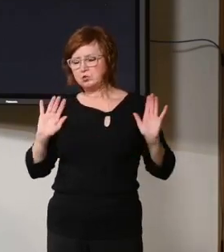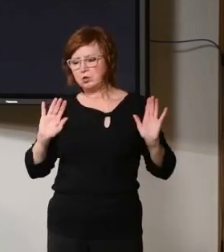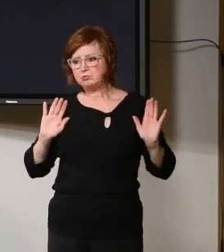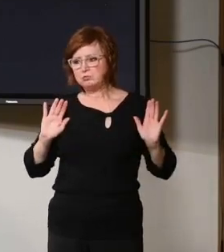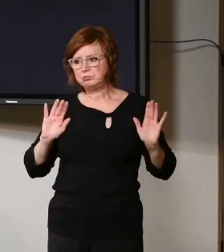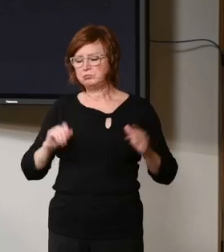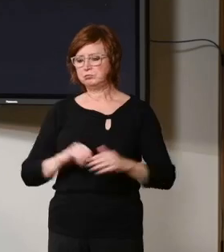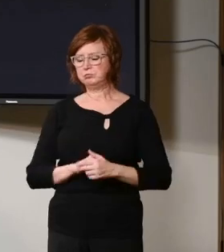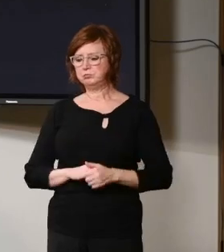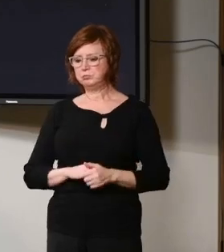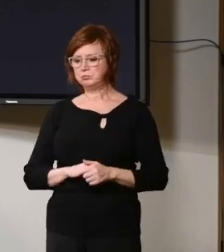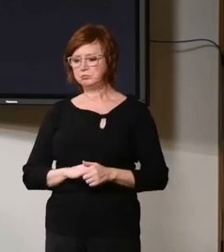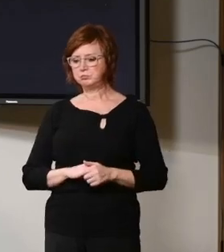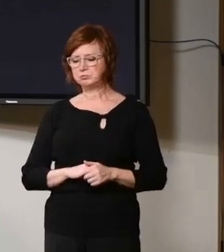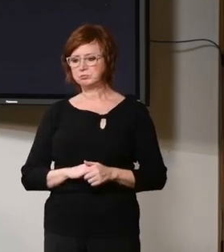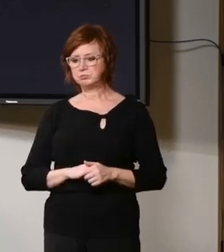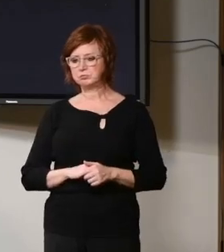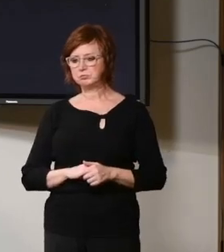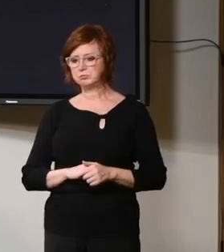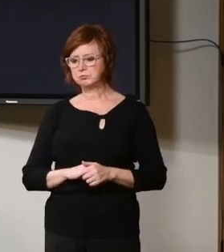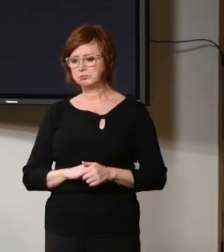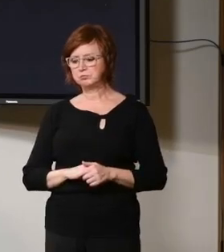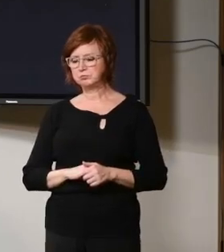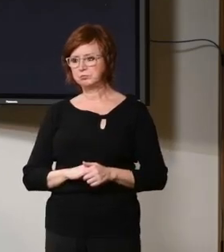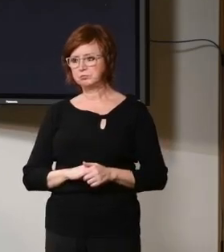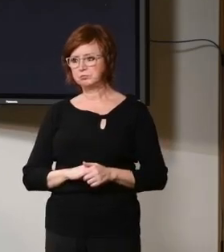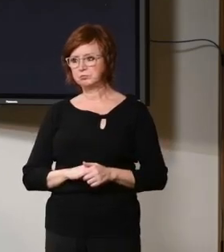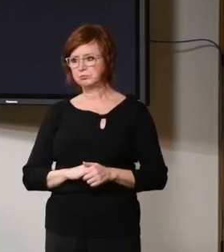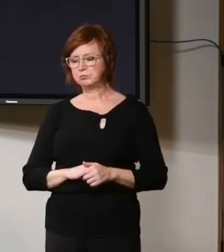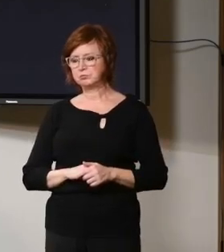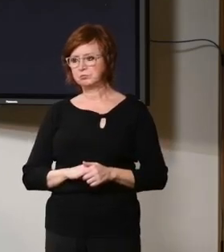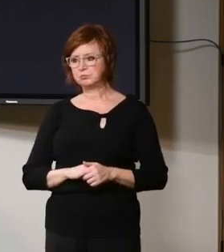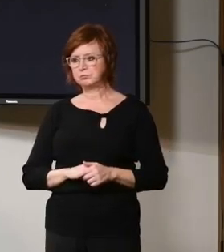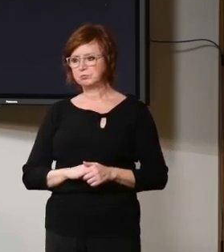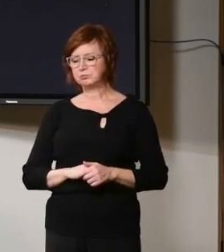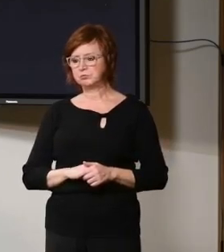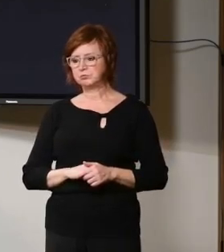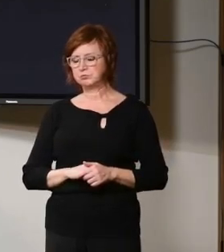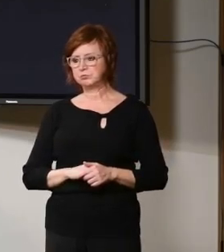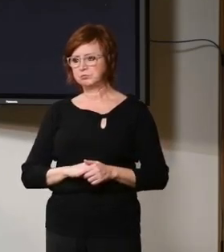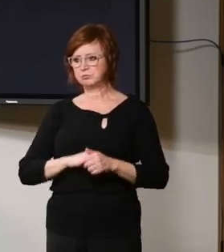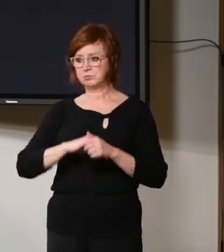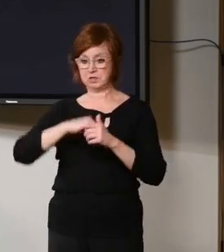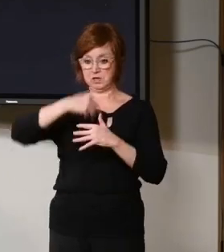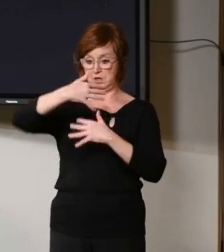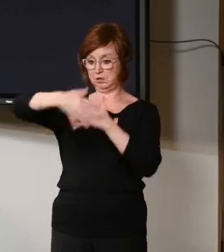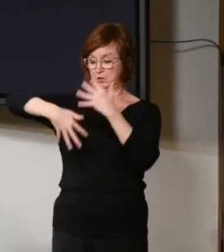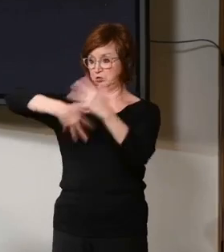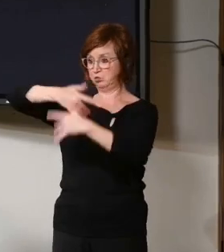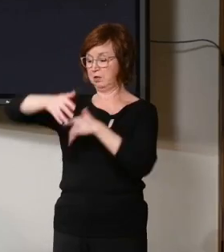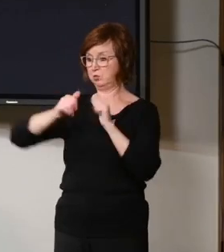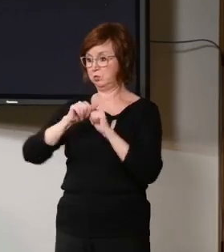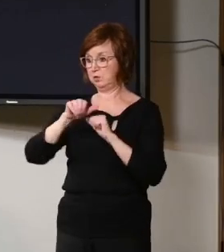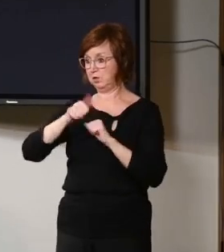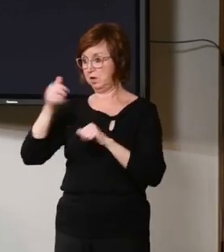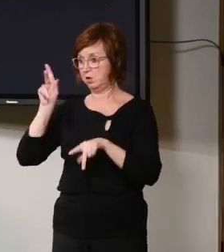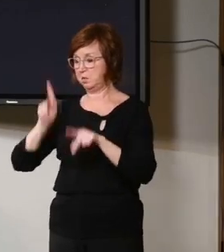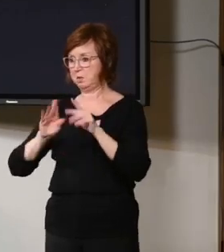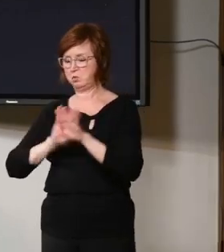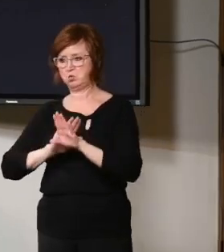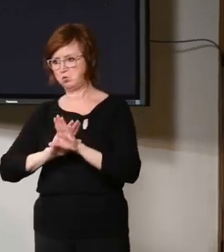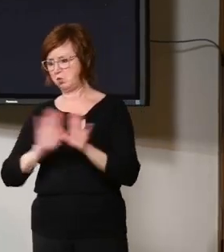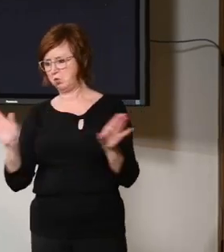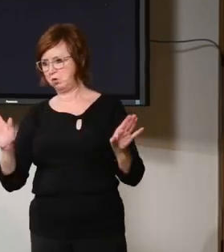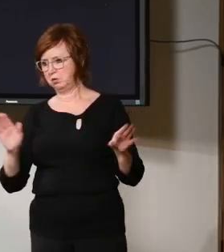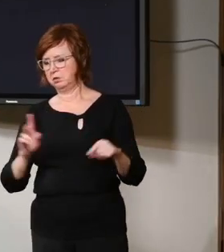household. But don't interact in the general public in a way that you expose others, even if you're asymptomatic. But even if you